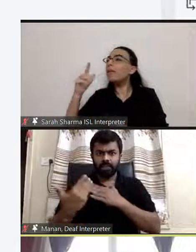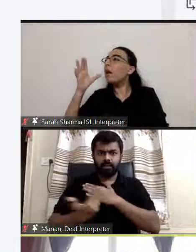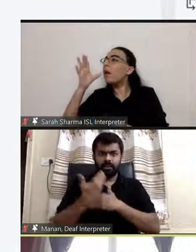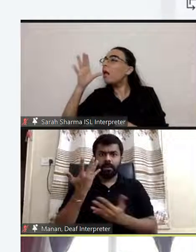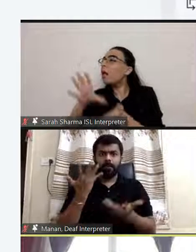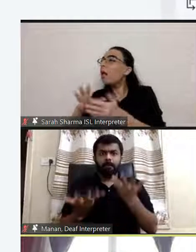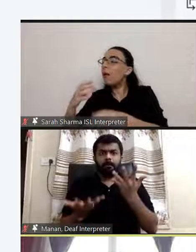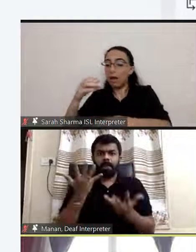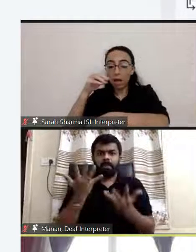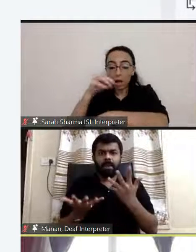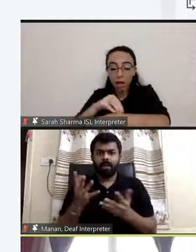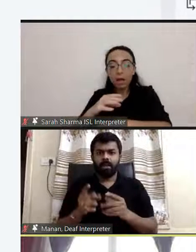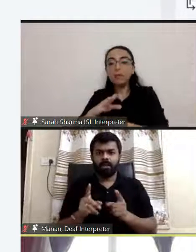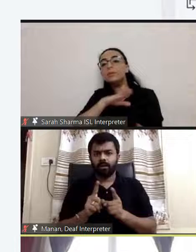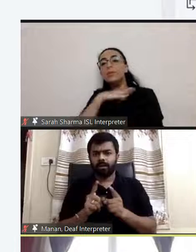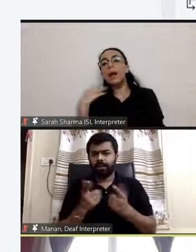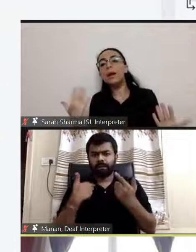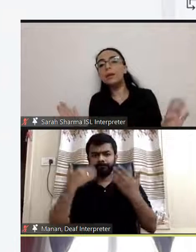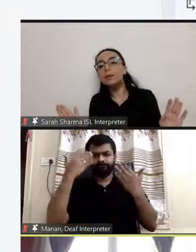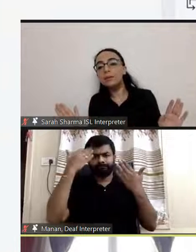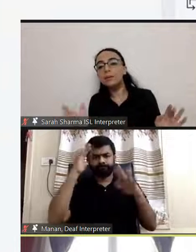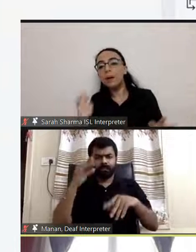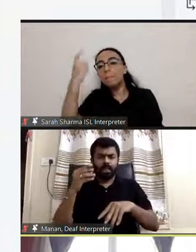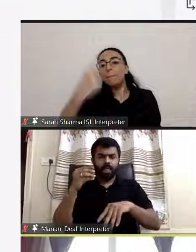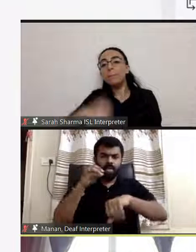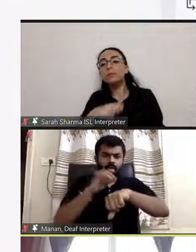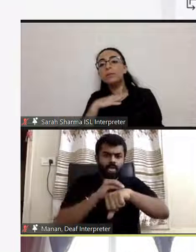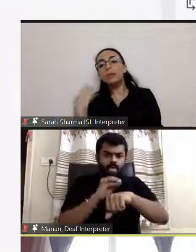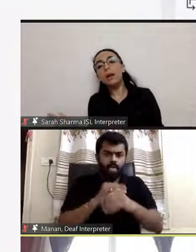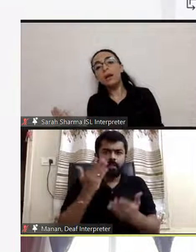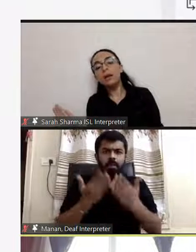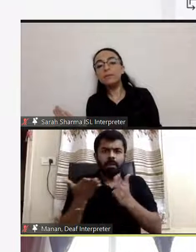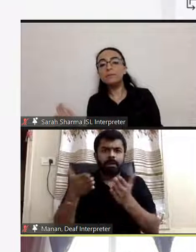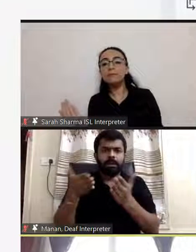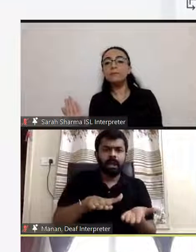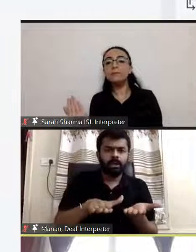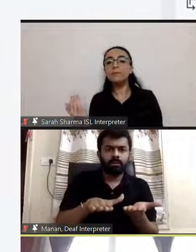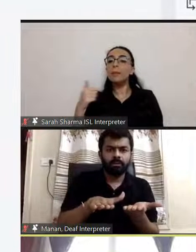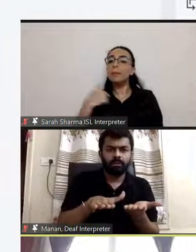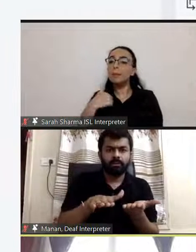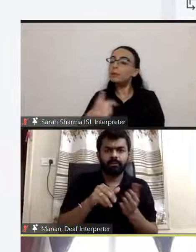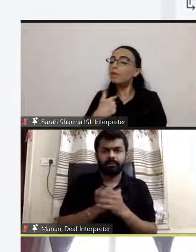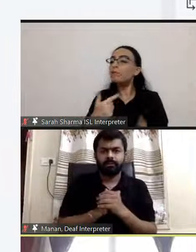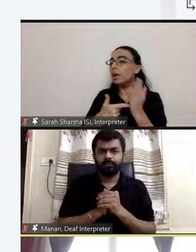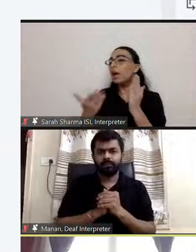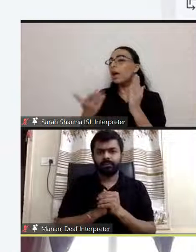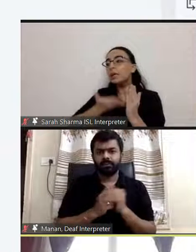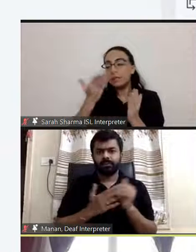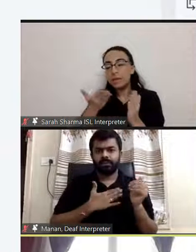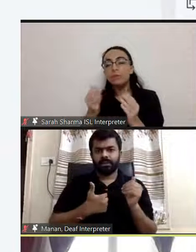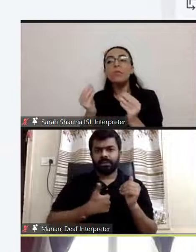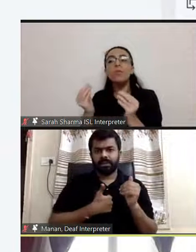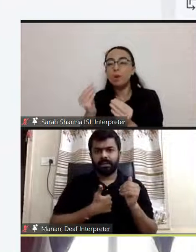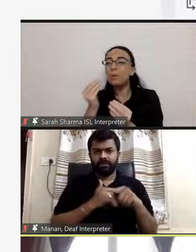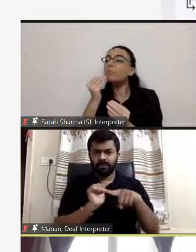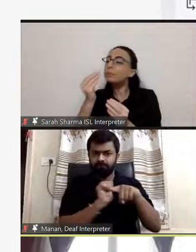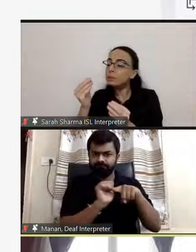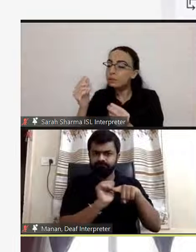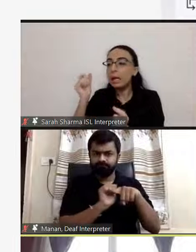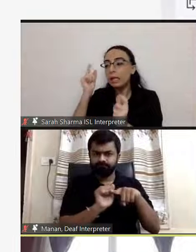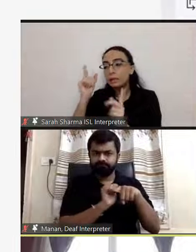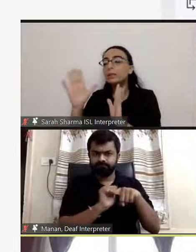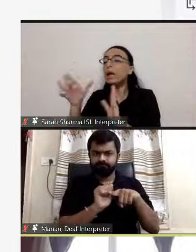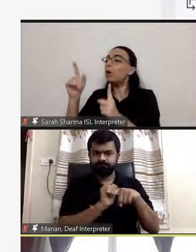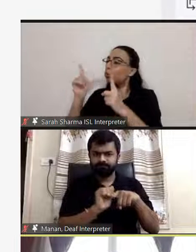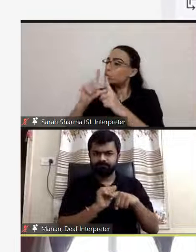had to train them in this approach to make sure they are doing good